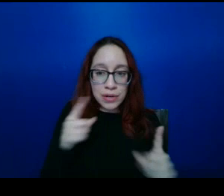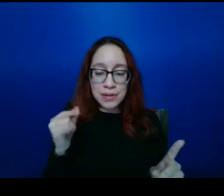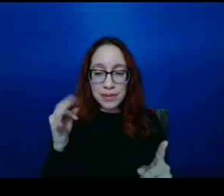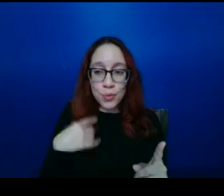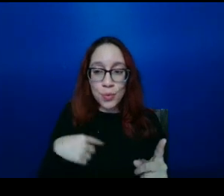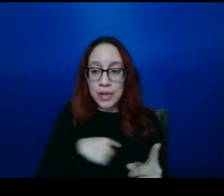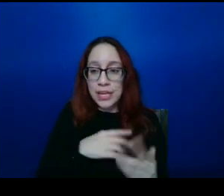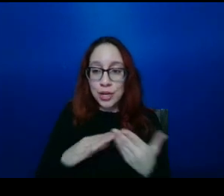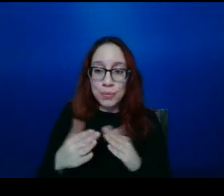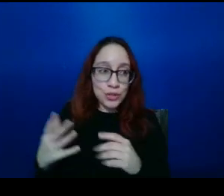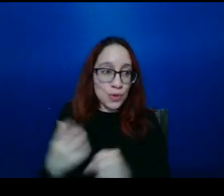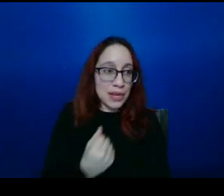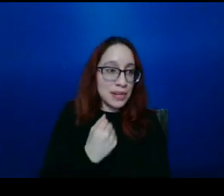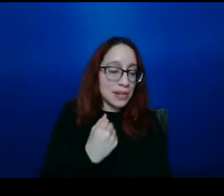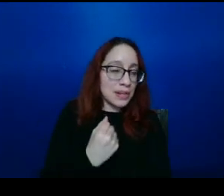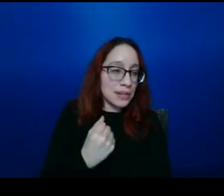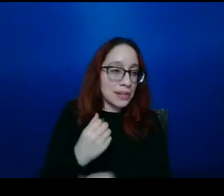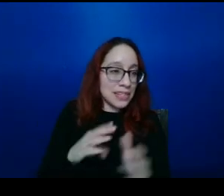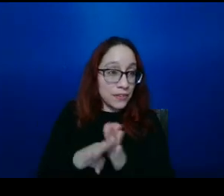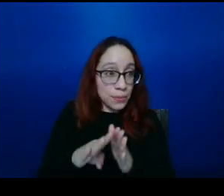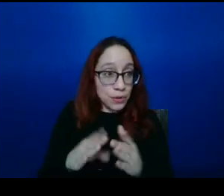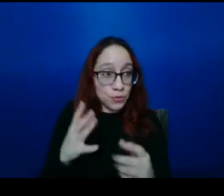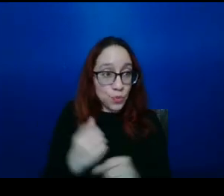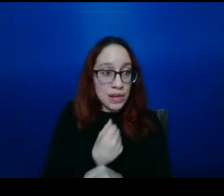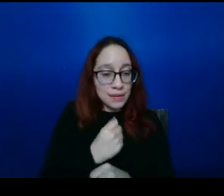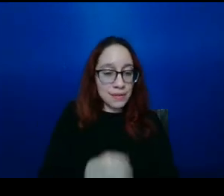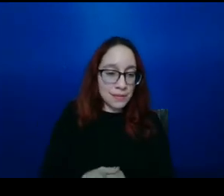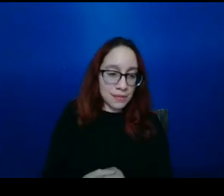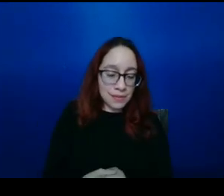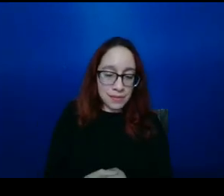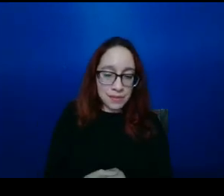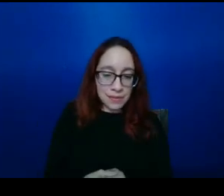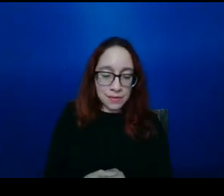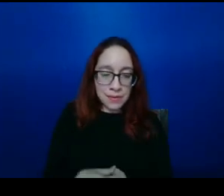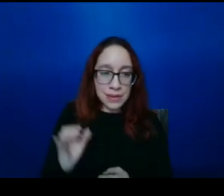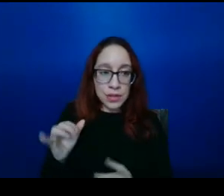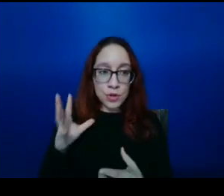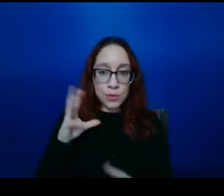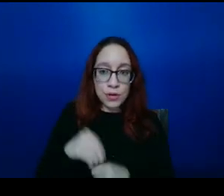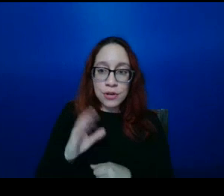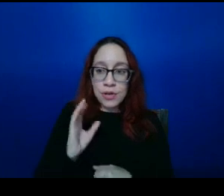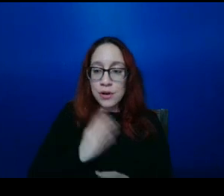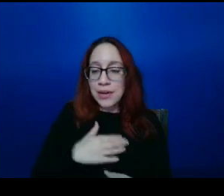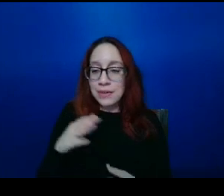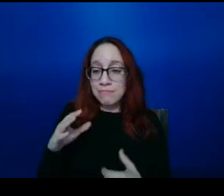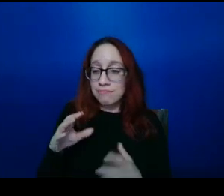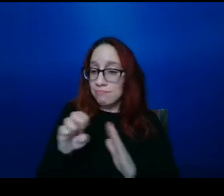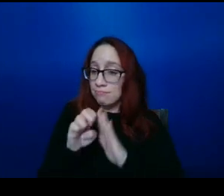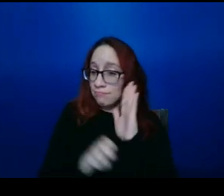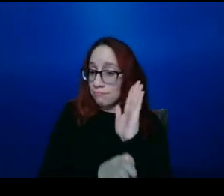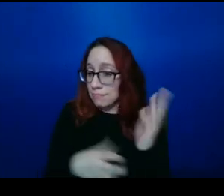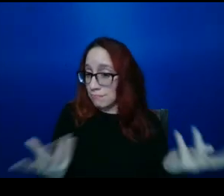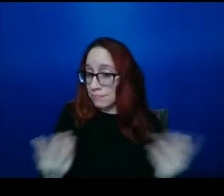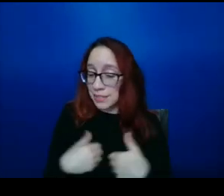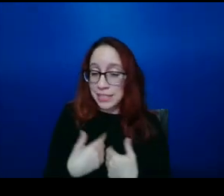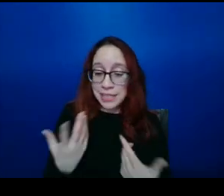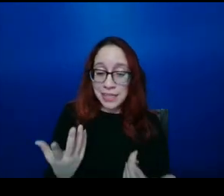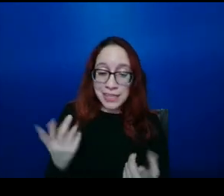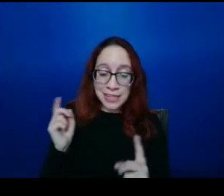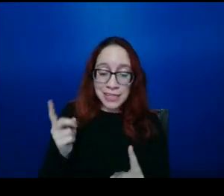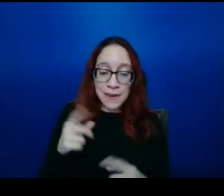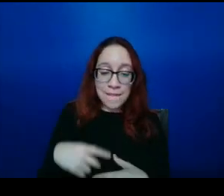unless communities win and developers win. So that's part of our ethos here. So what we've just shown here is